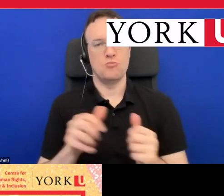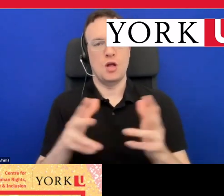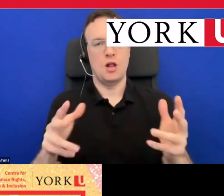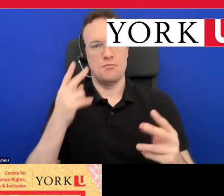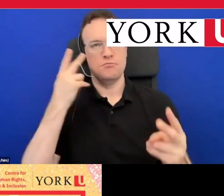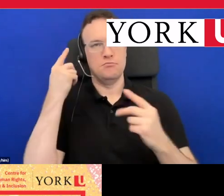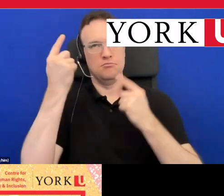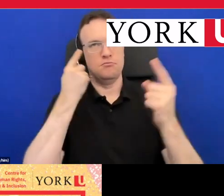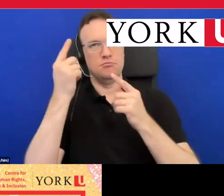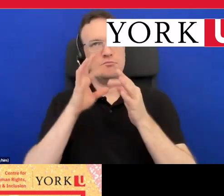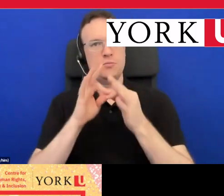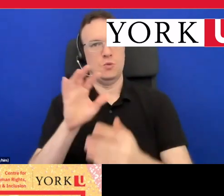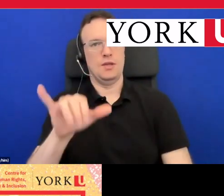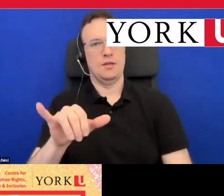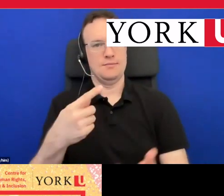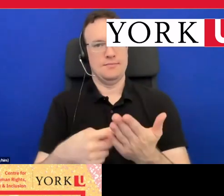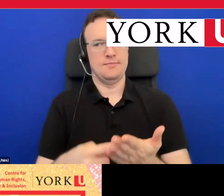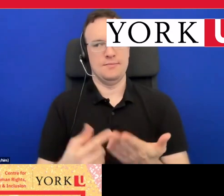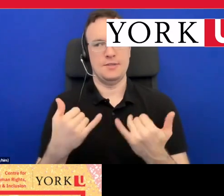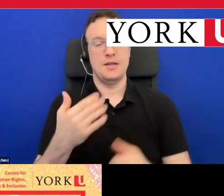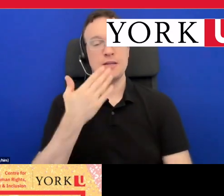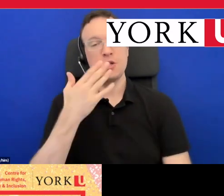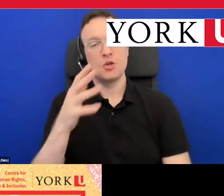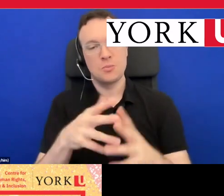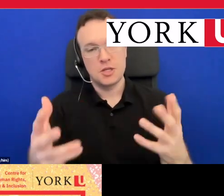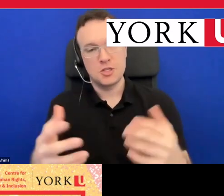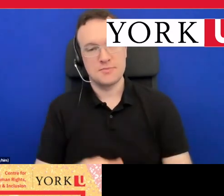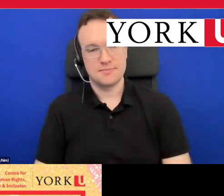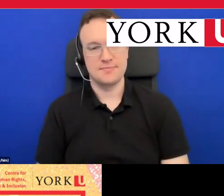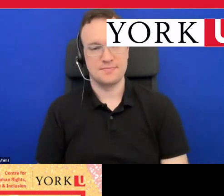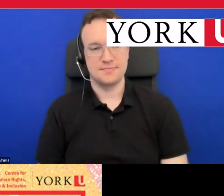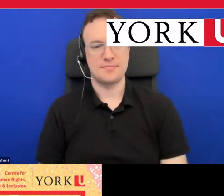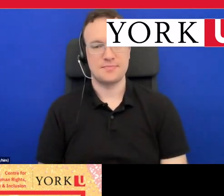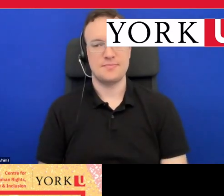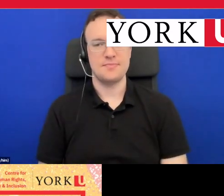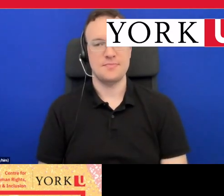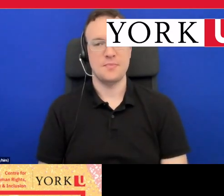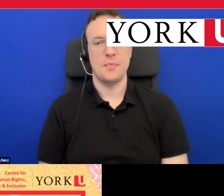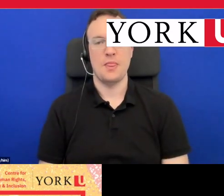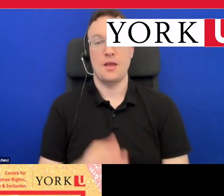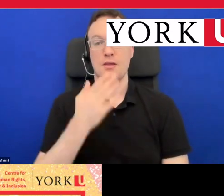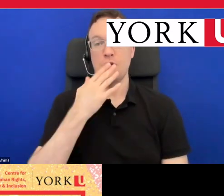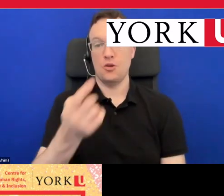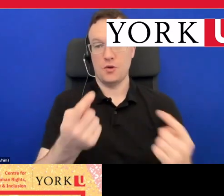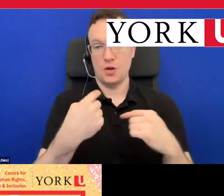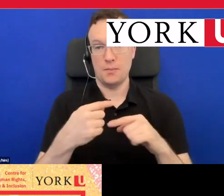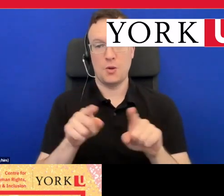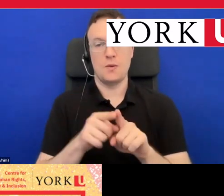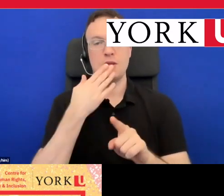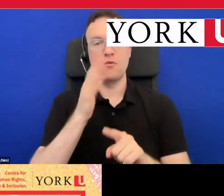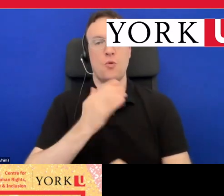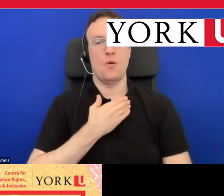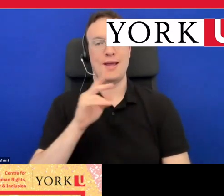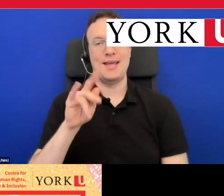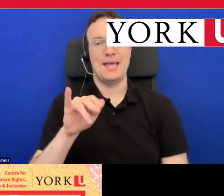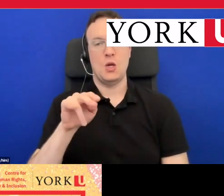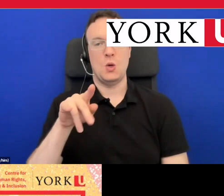your in what you've talked today, so thank you very much for coming and being our keynote